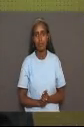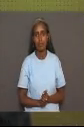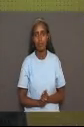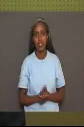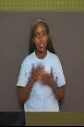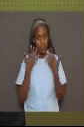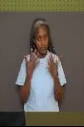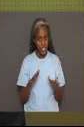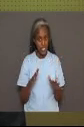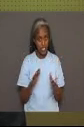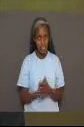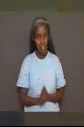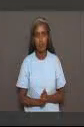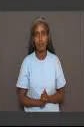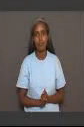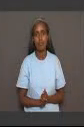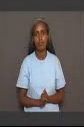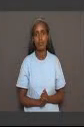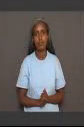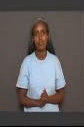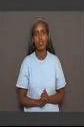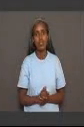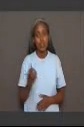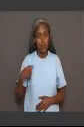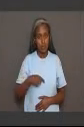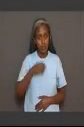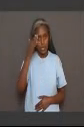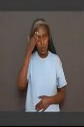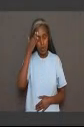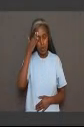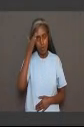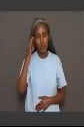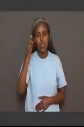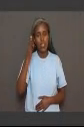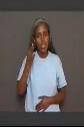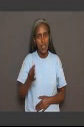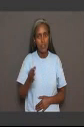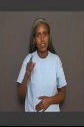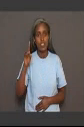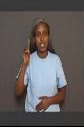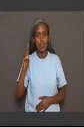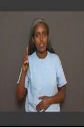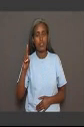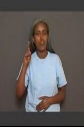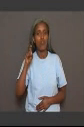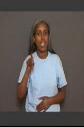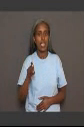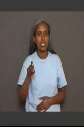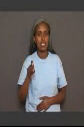Have you finished? As we know, f derivative of